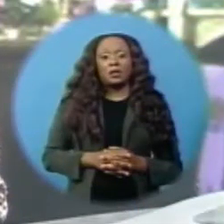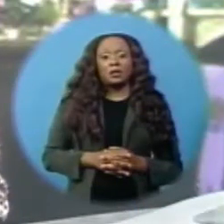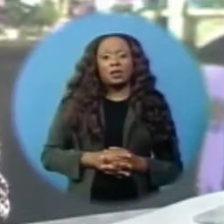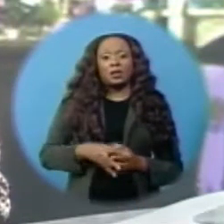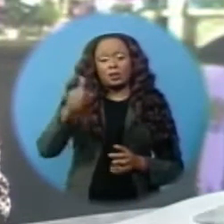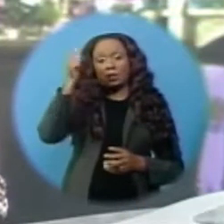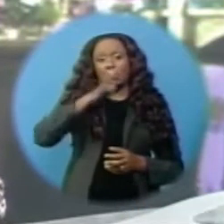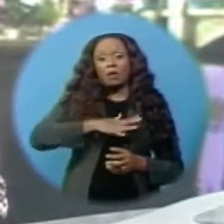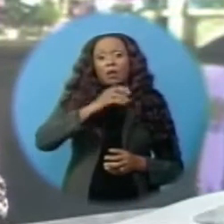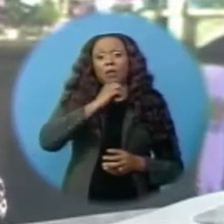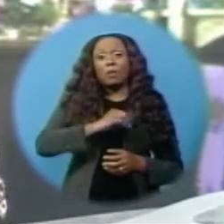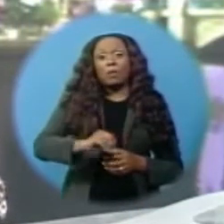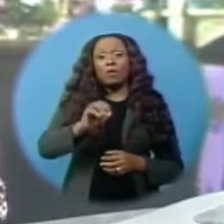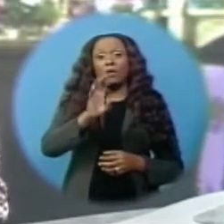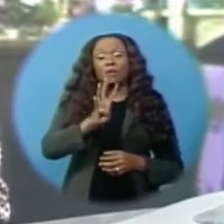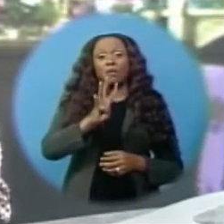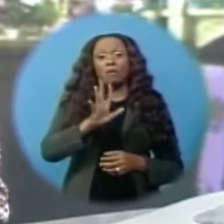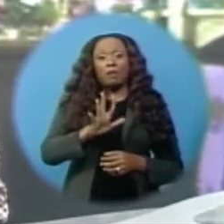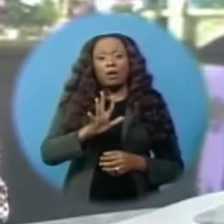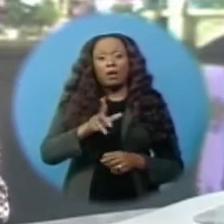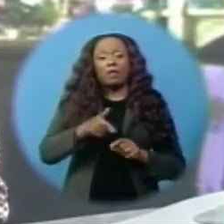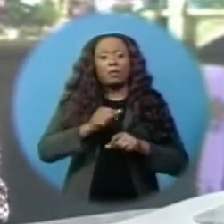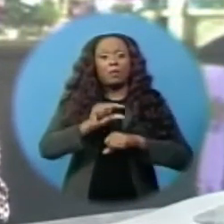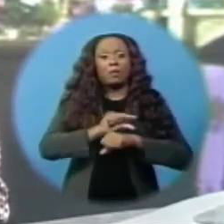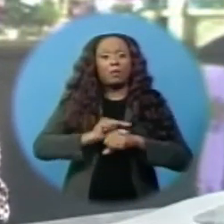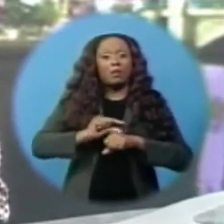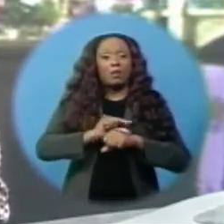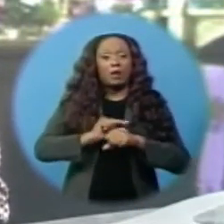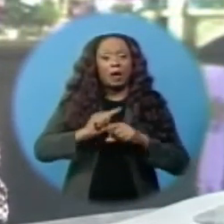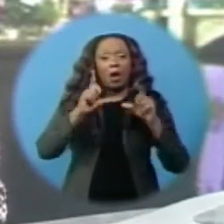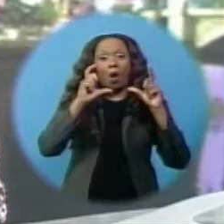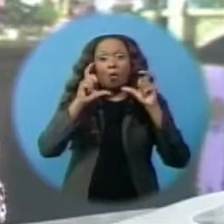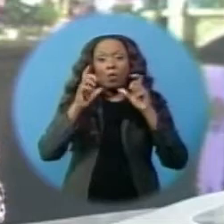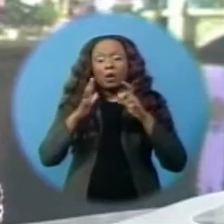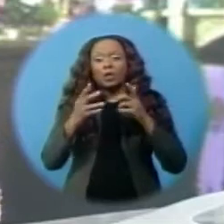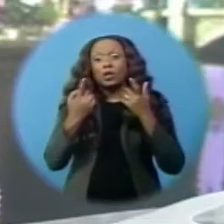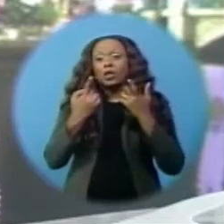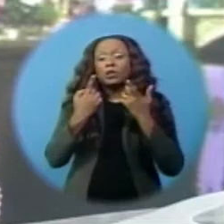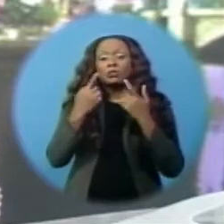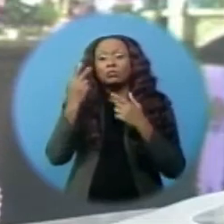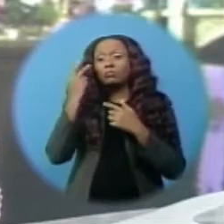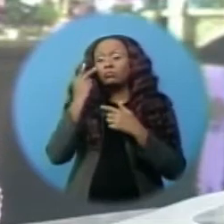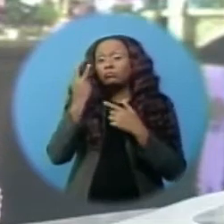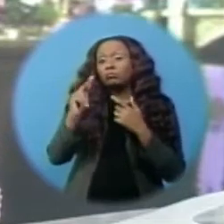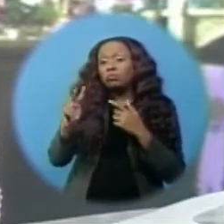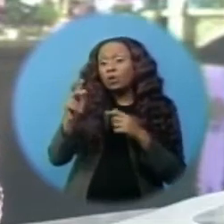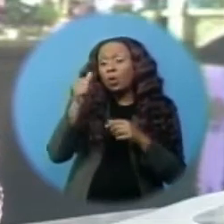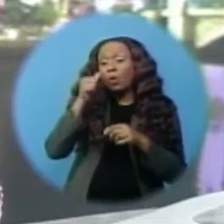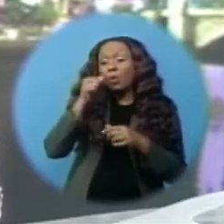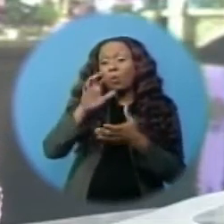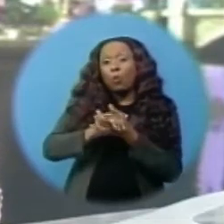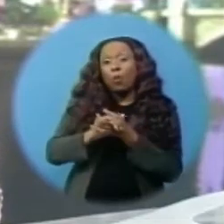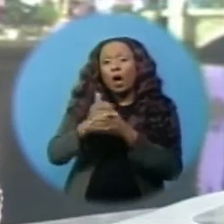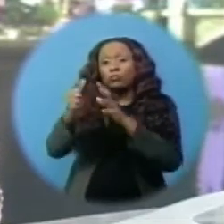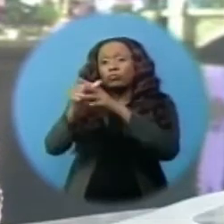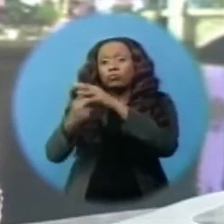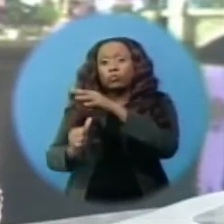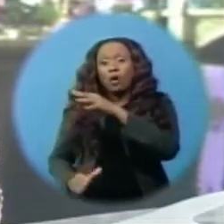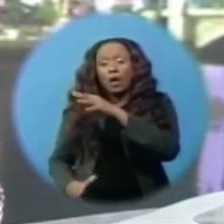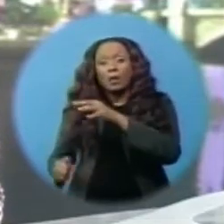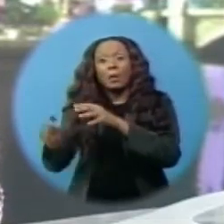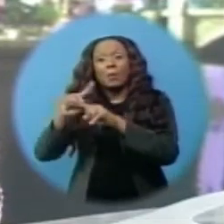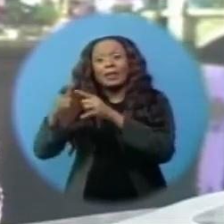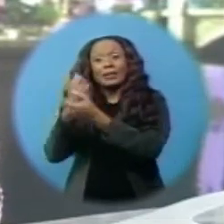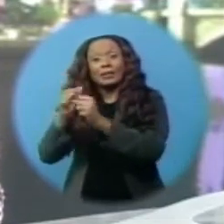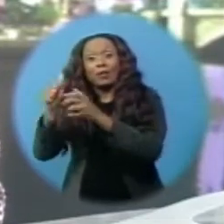A valiant attempt by a 45-year-old Grenadian photojournalist to save his wife from drowning ended up costing him